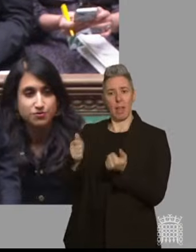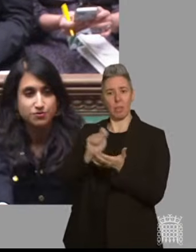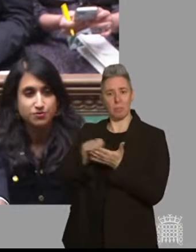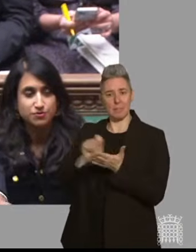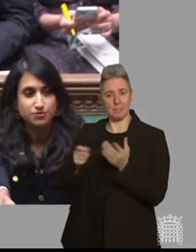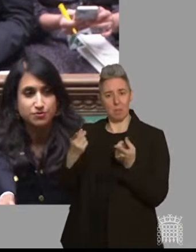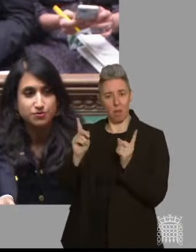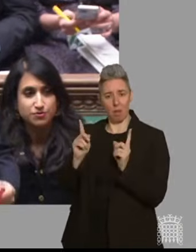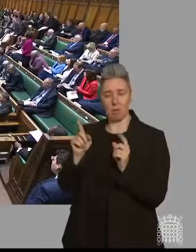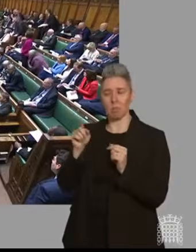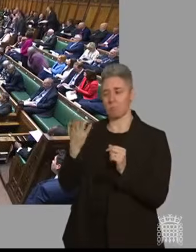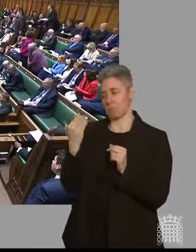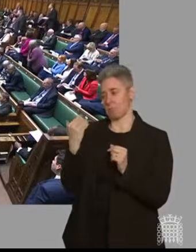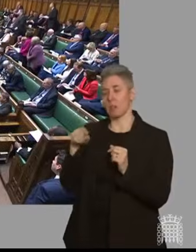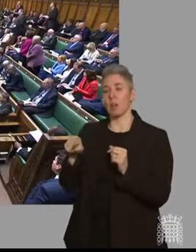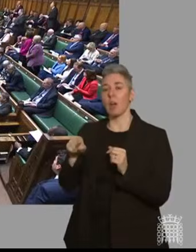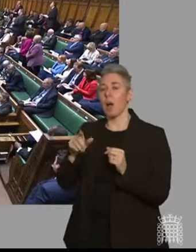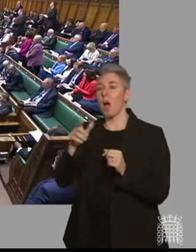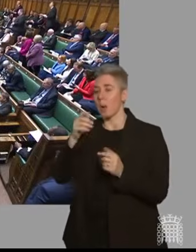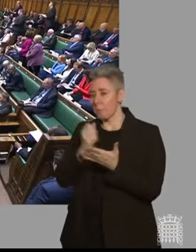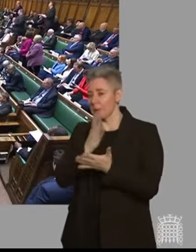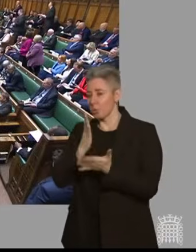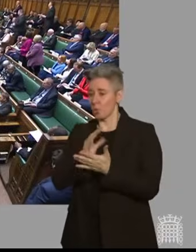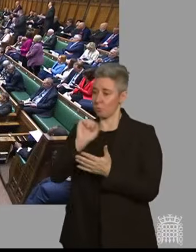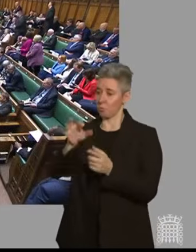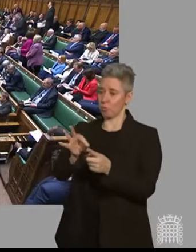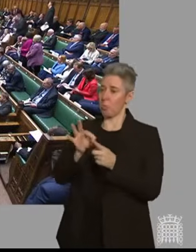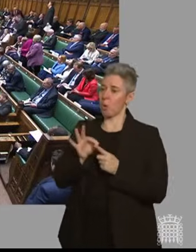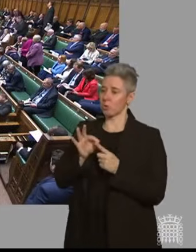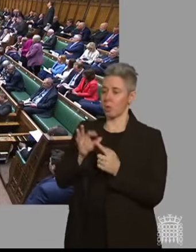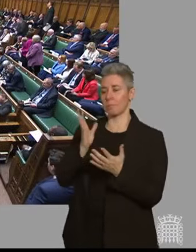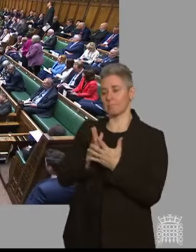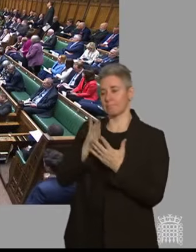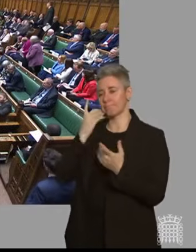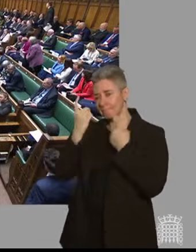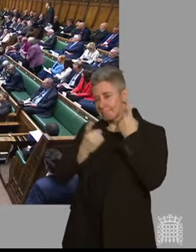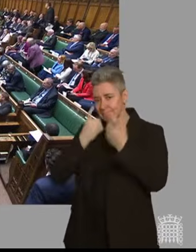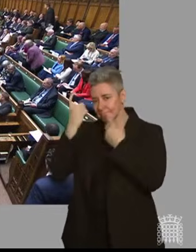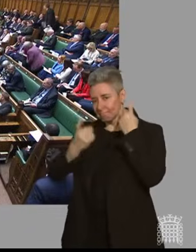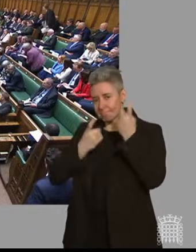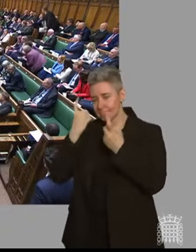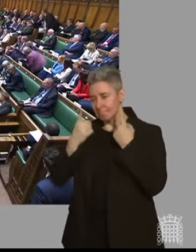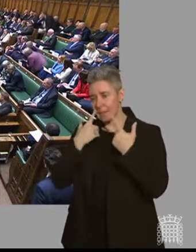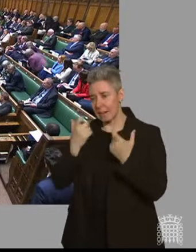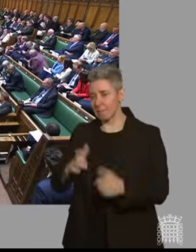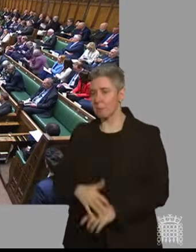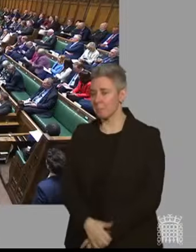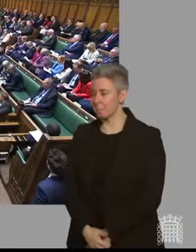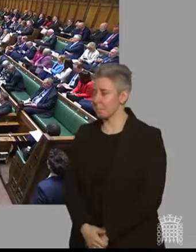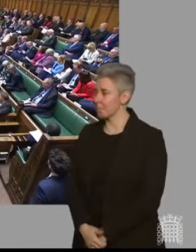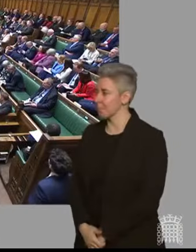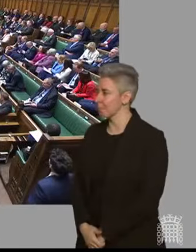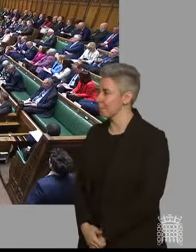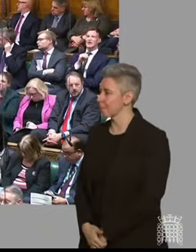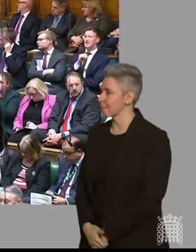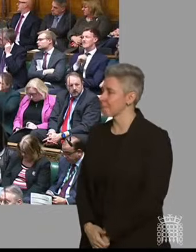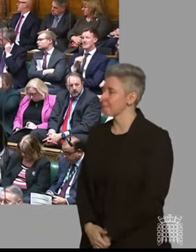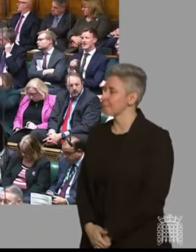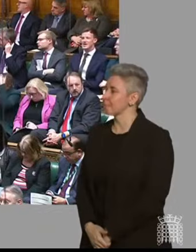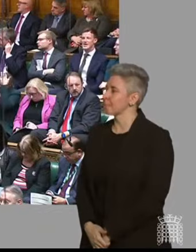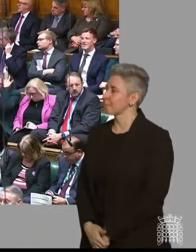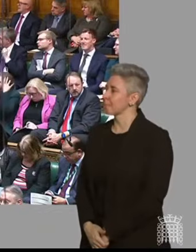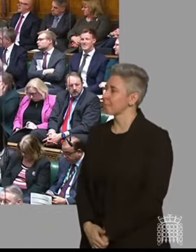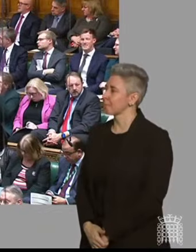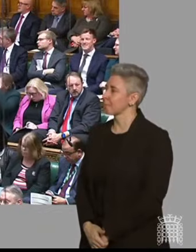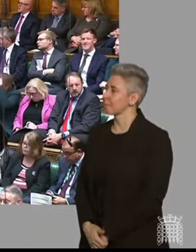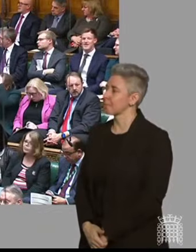very carefully considered. Dame Angela Riedel. Very much, Mr. Speaker. The Prime Minister has just told my right honourable